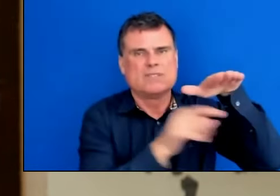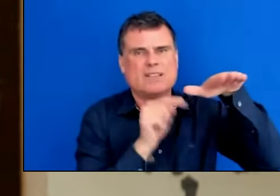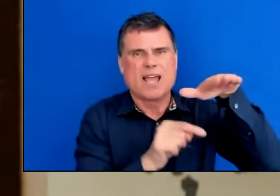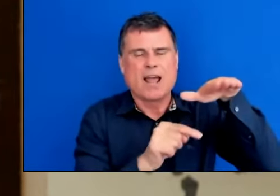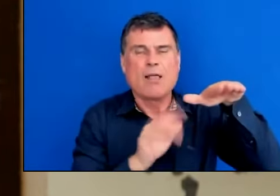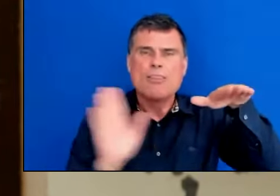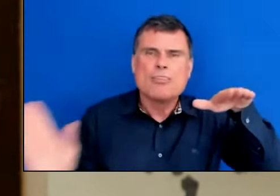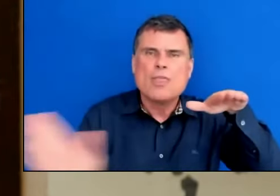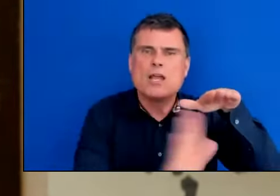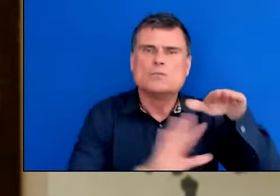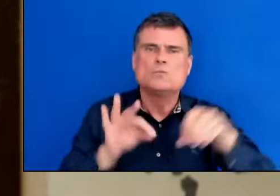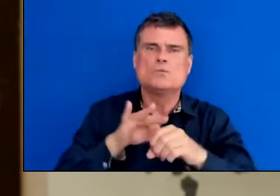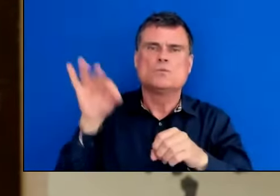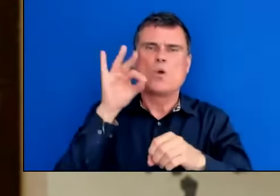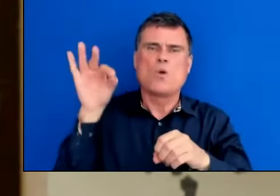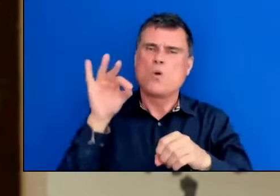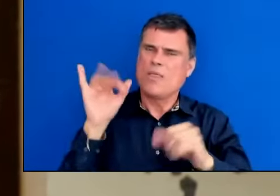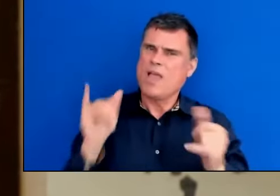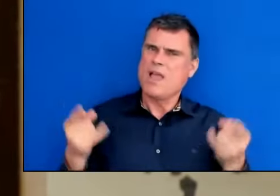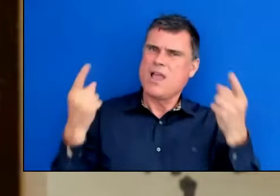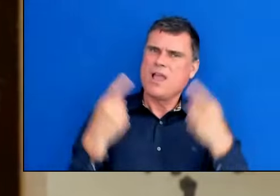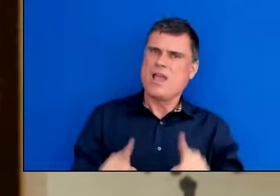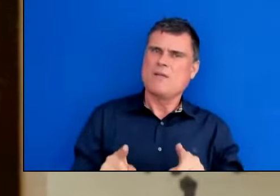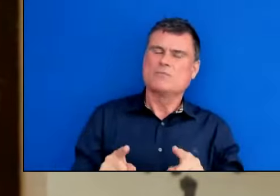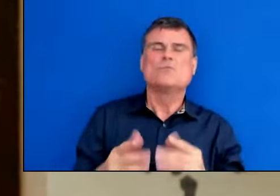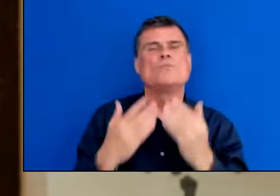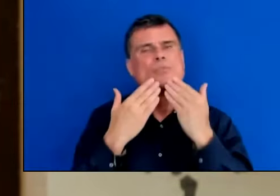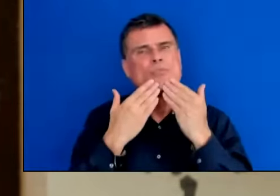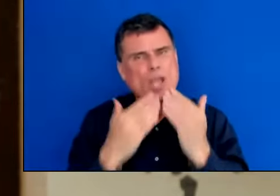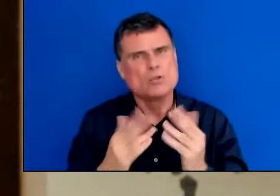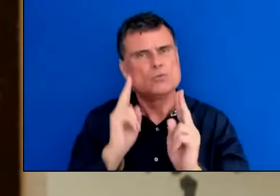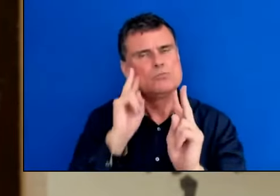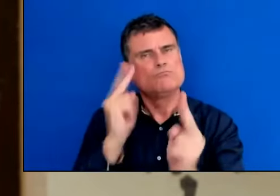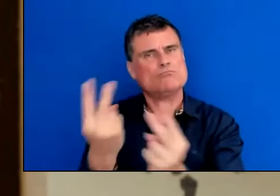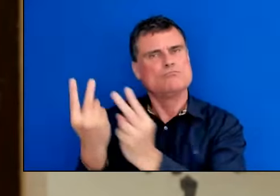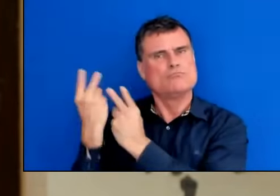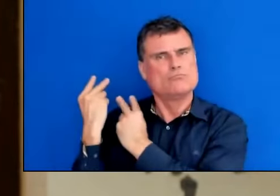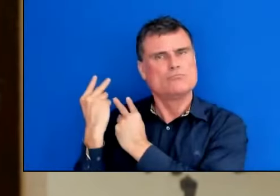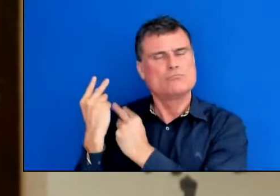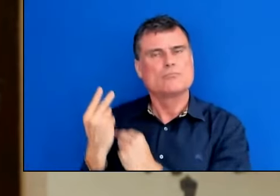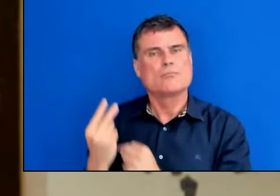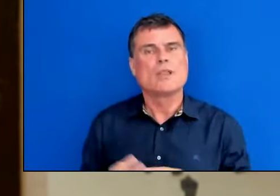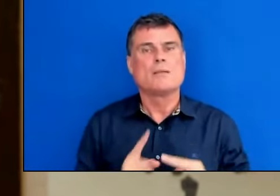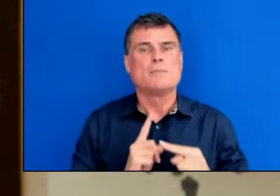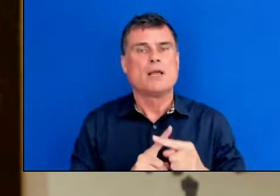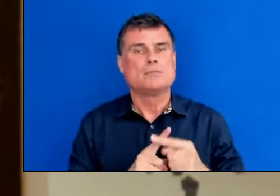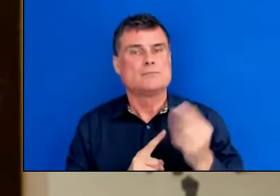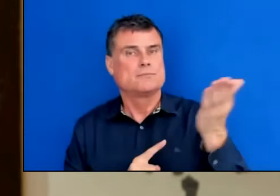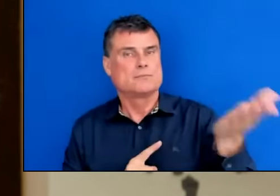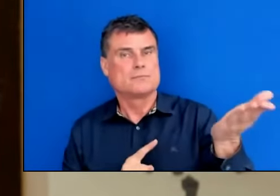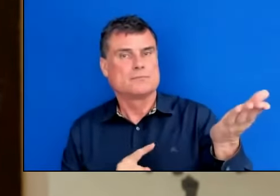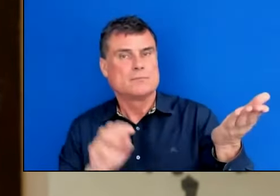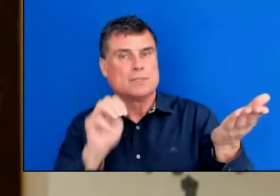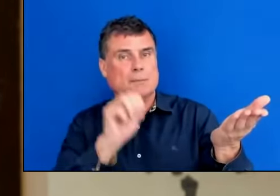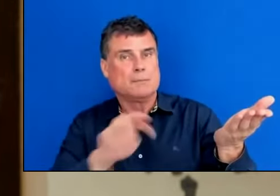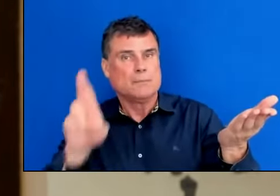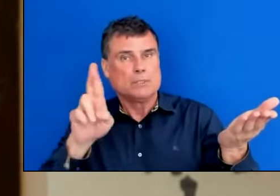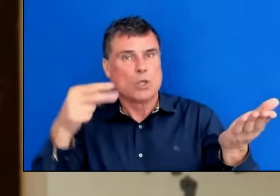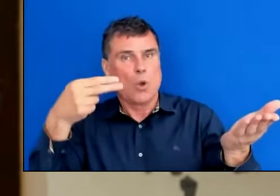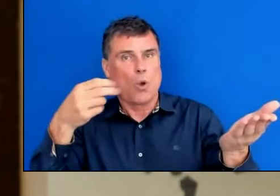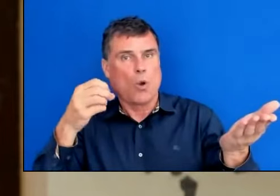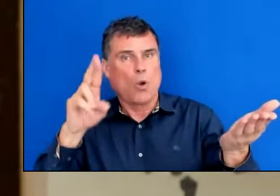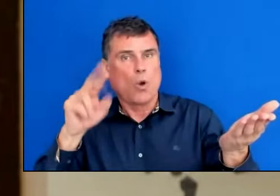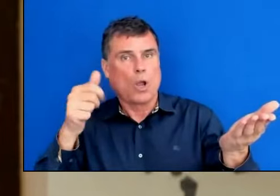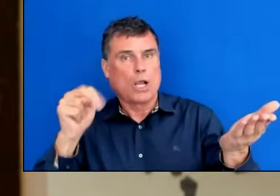happen. And I thank the government of Mr. Horgan for